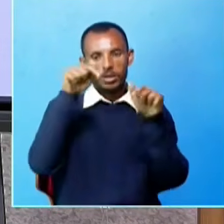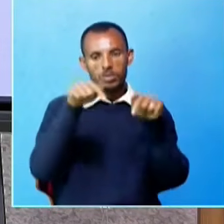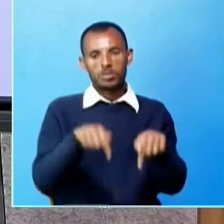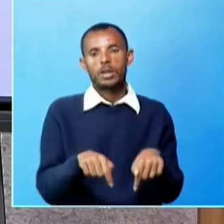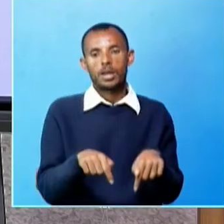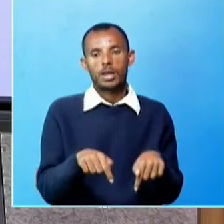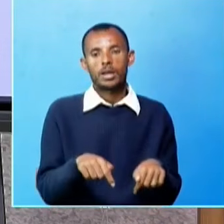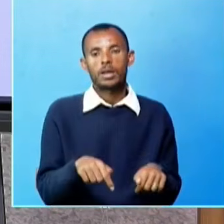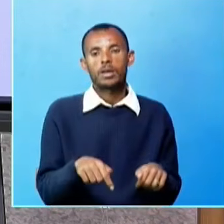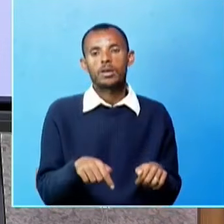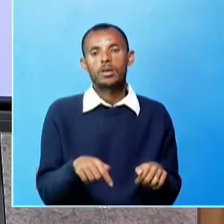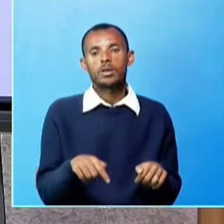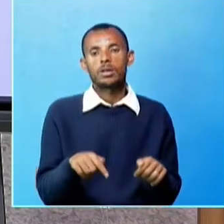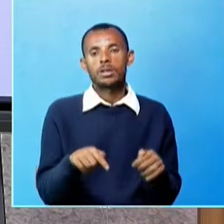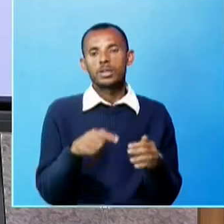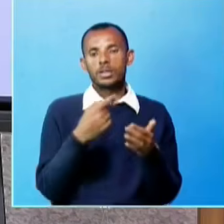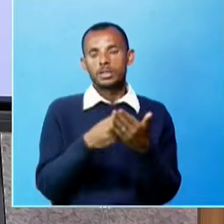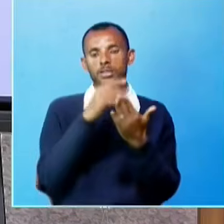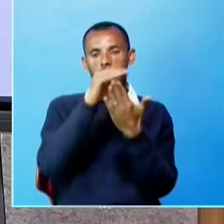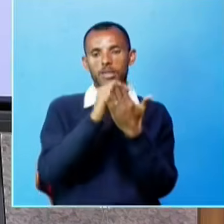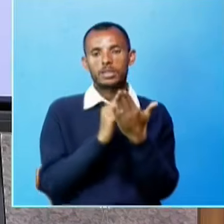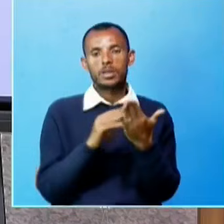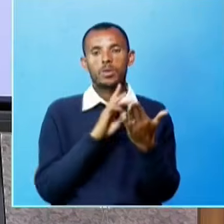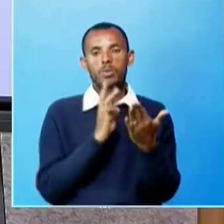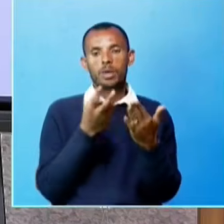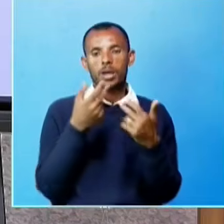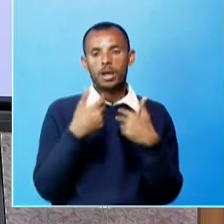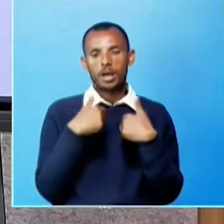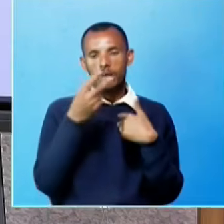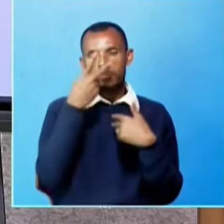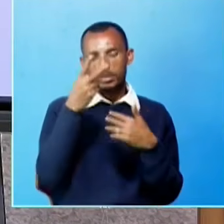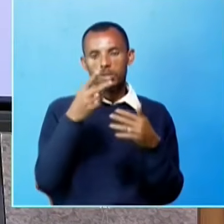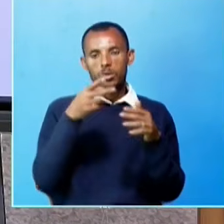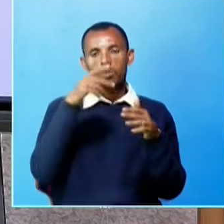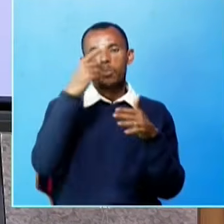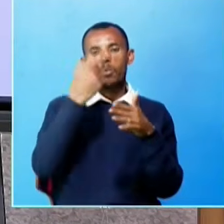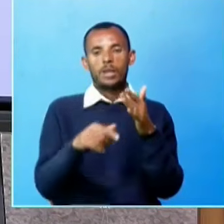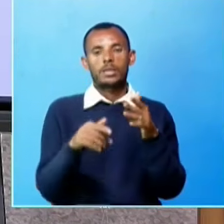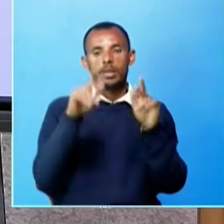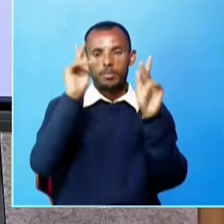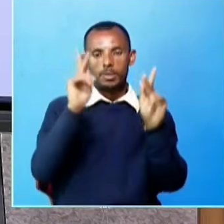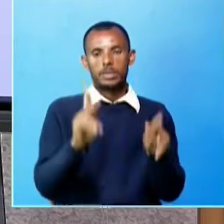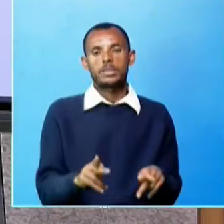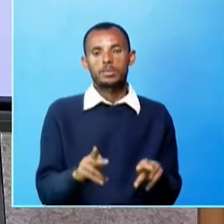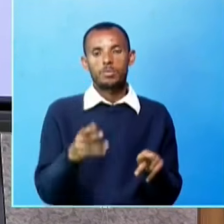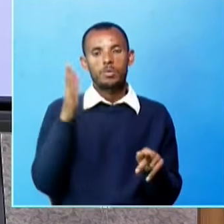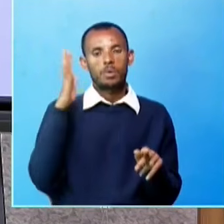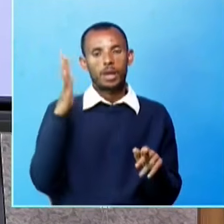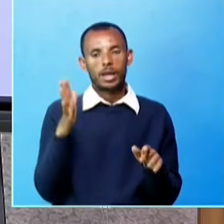Just in this lesson, we have seen what a prism looks like. We have seen